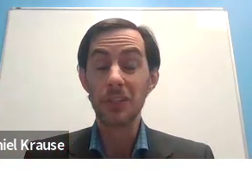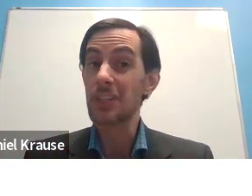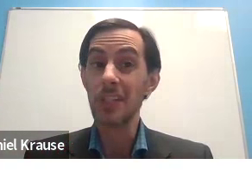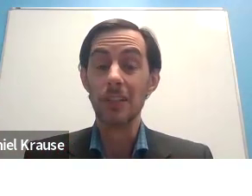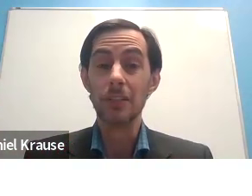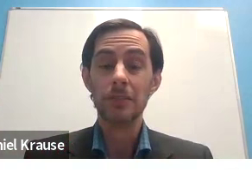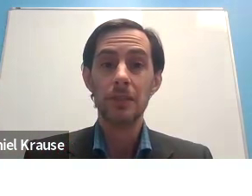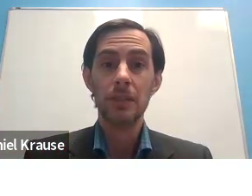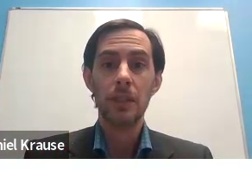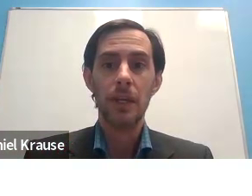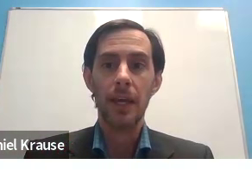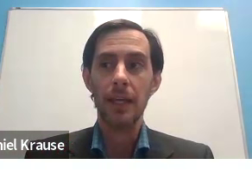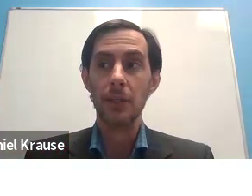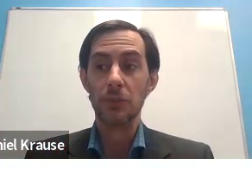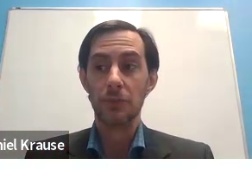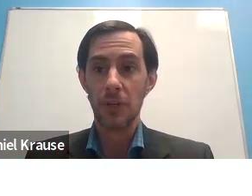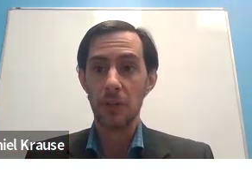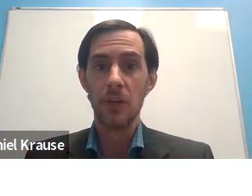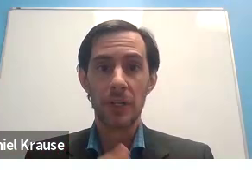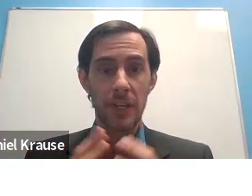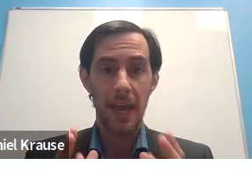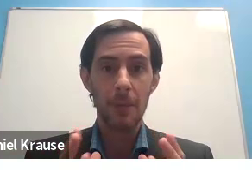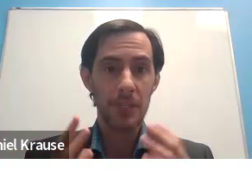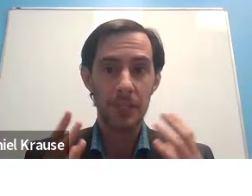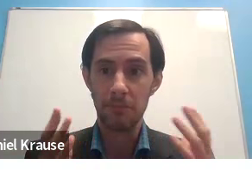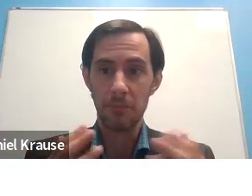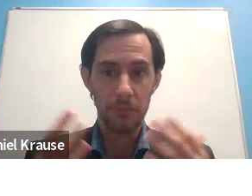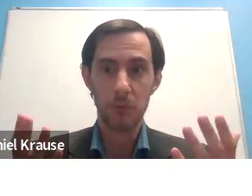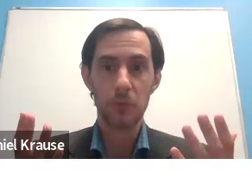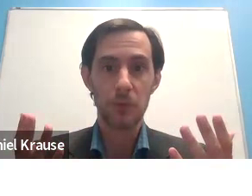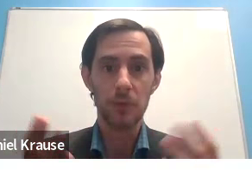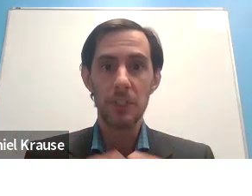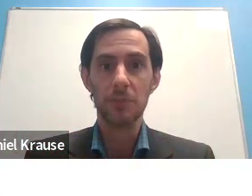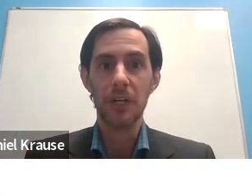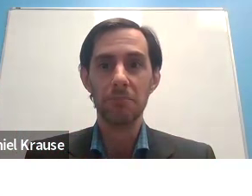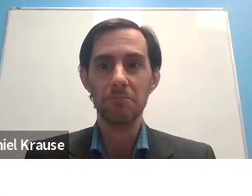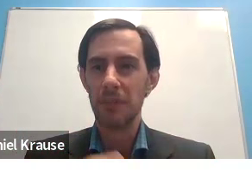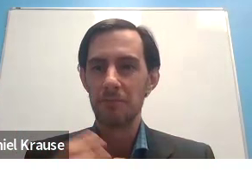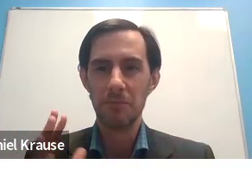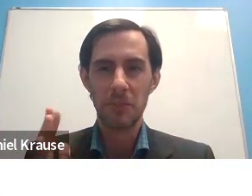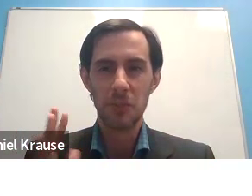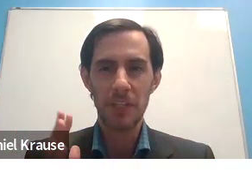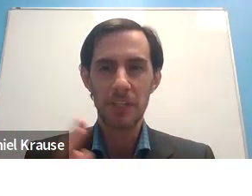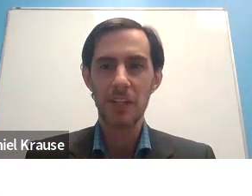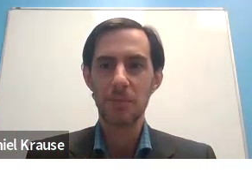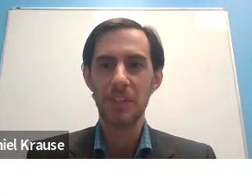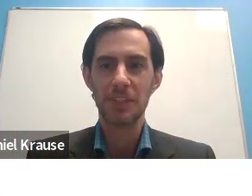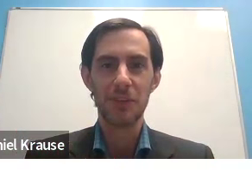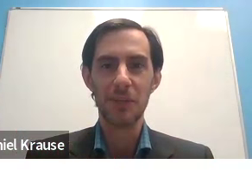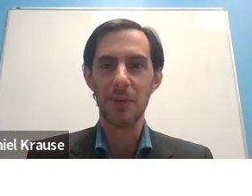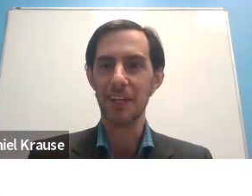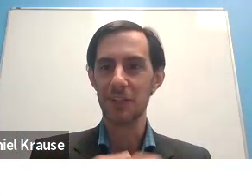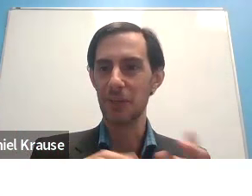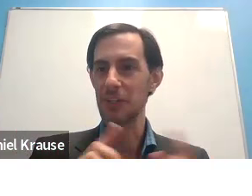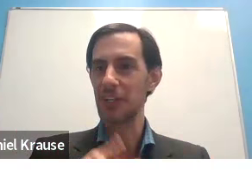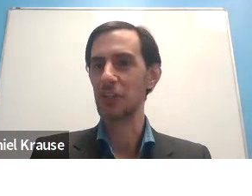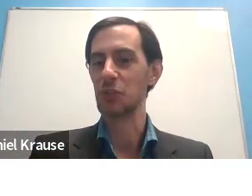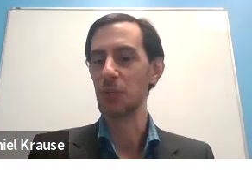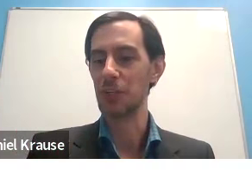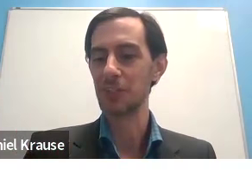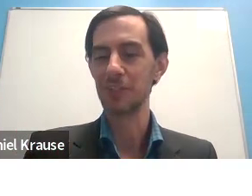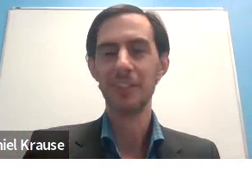the age of 16. And it was a very long and happy and fruitful career, but too many stage pieces fell on my head,